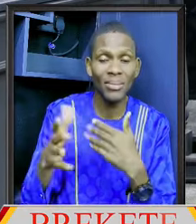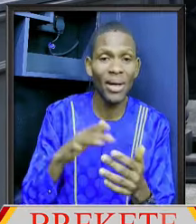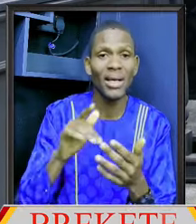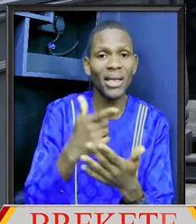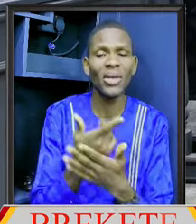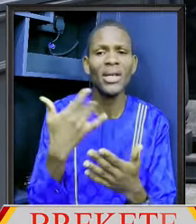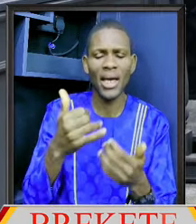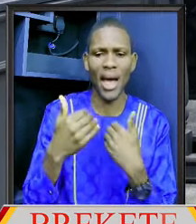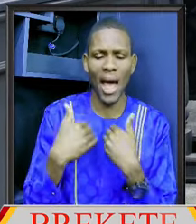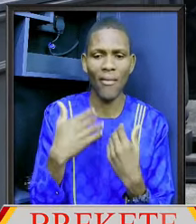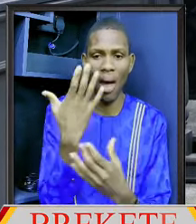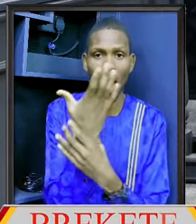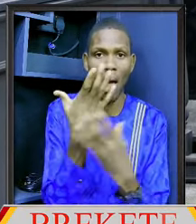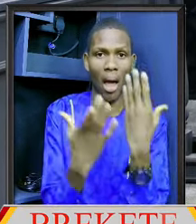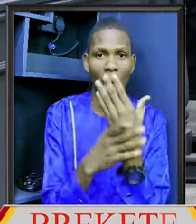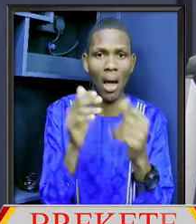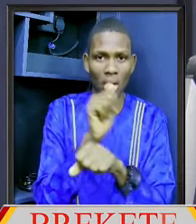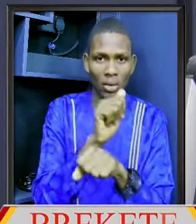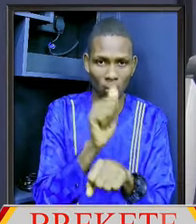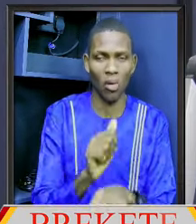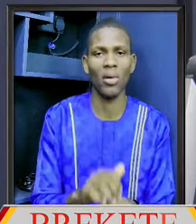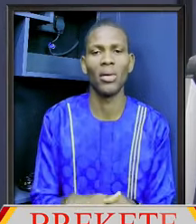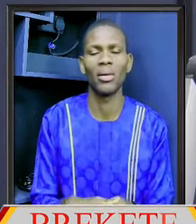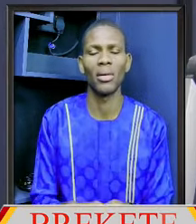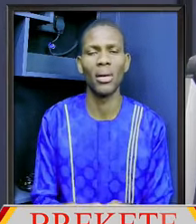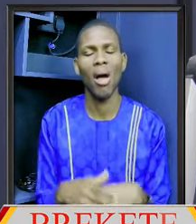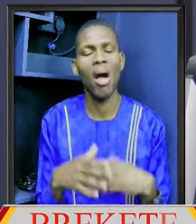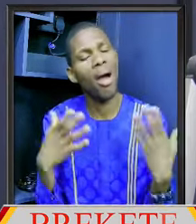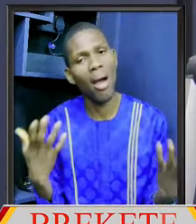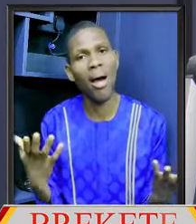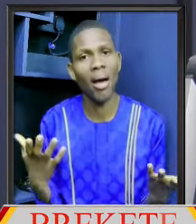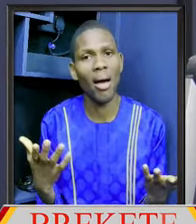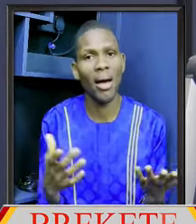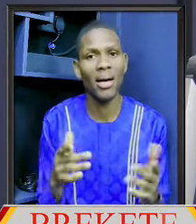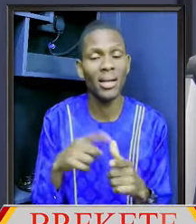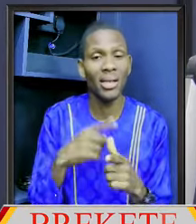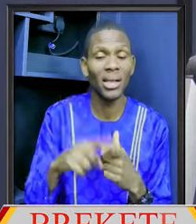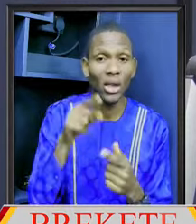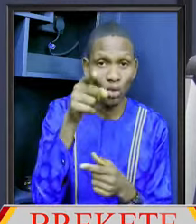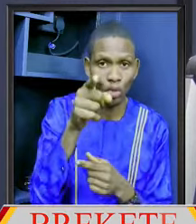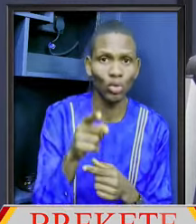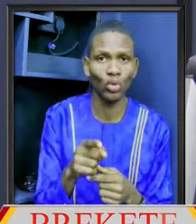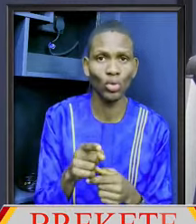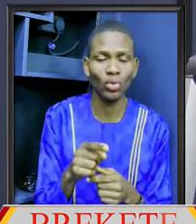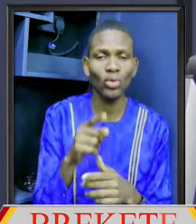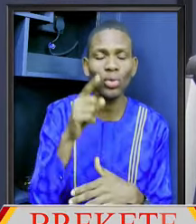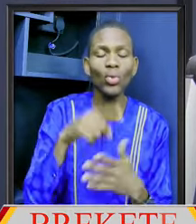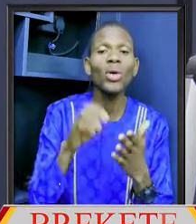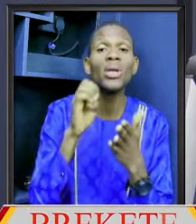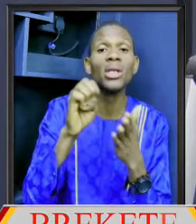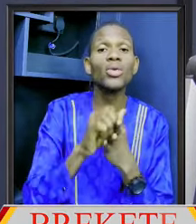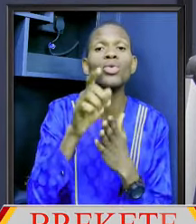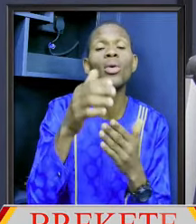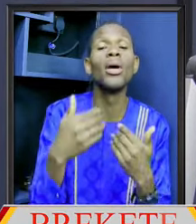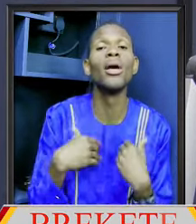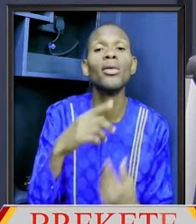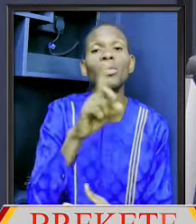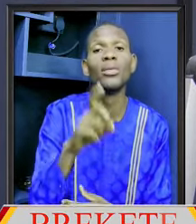they have handworks. Yes, sir. Then you. What excuse do you have?